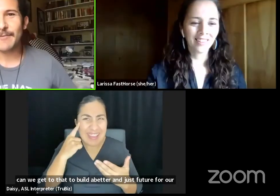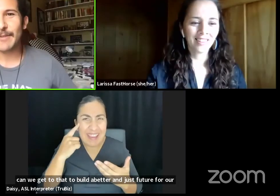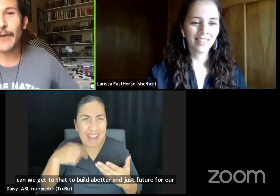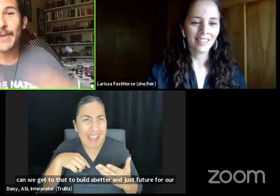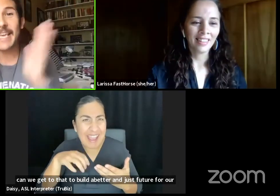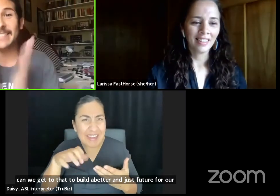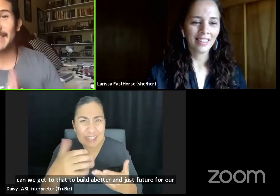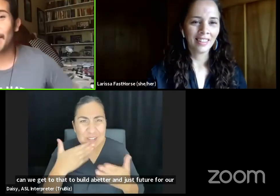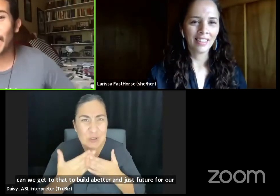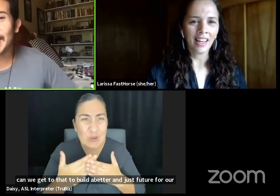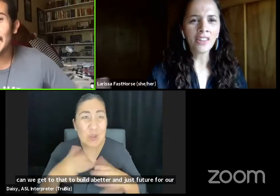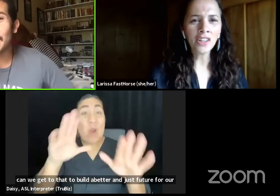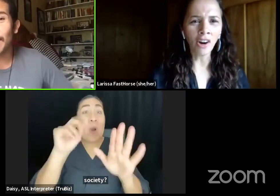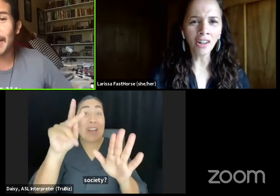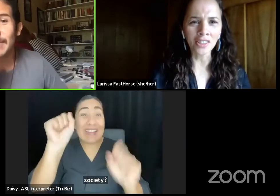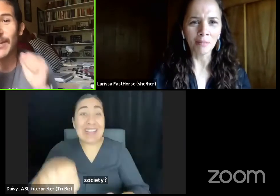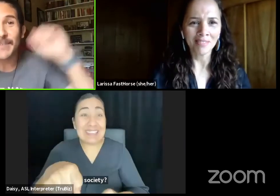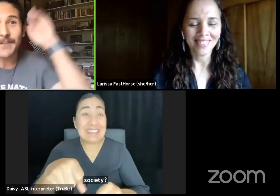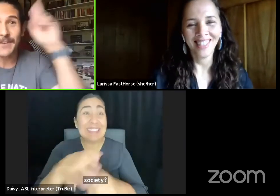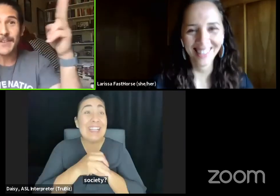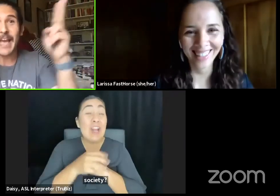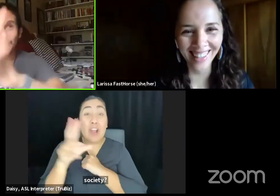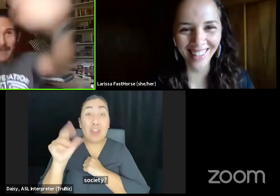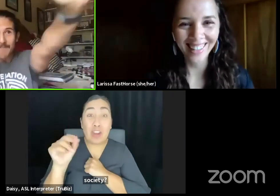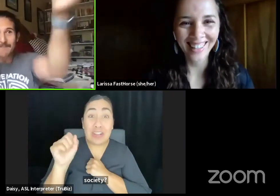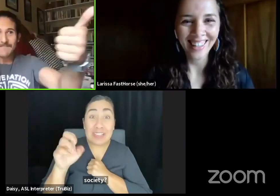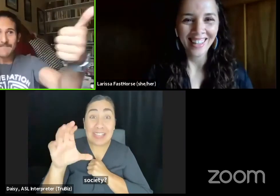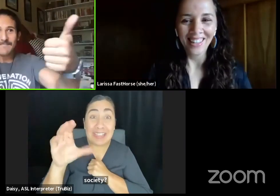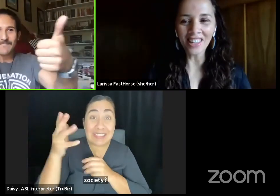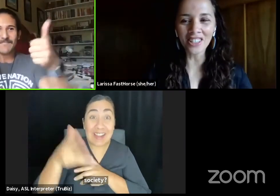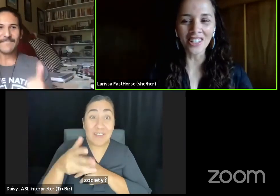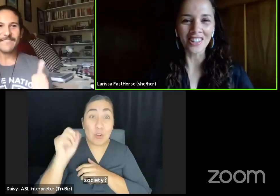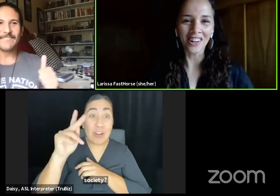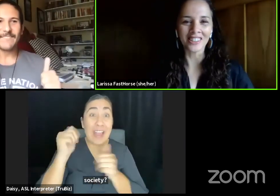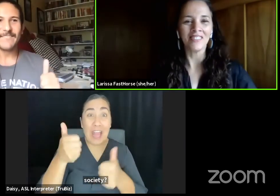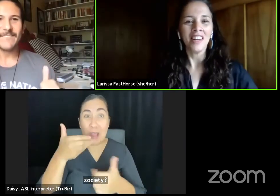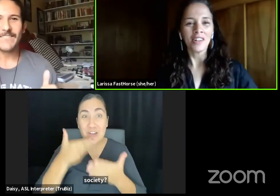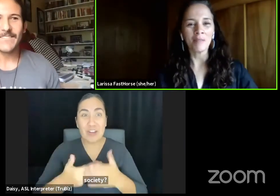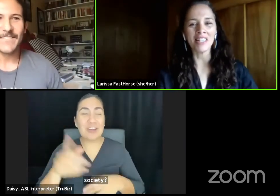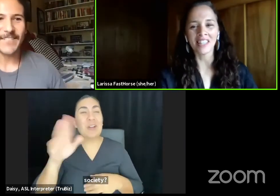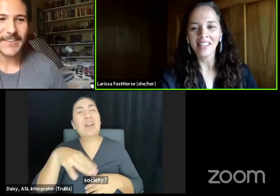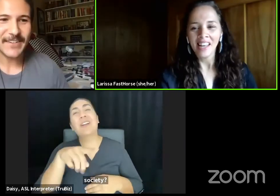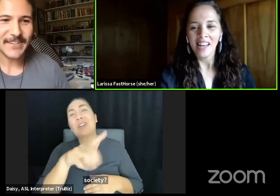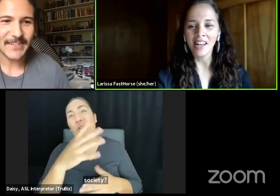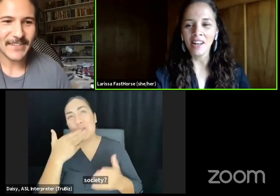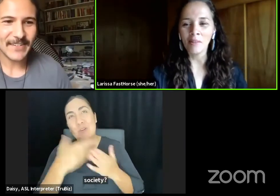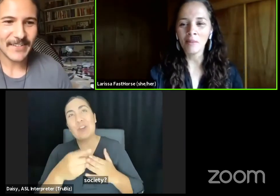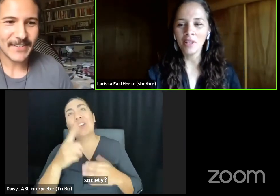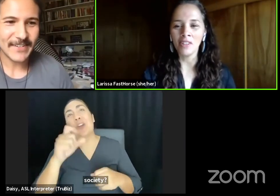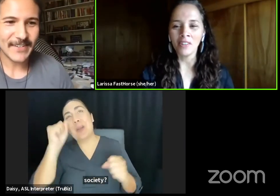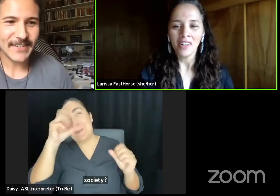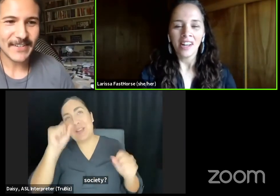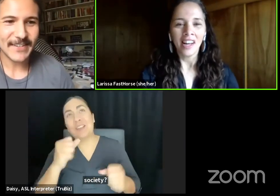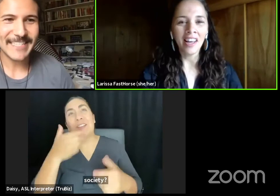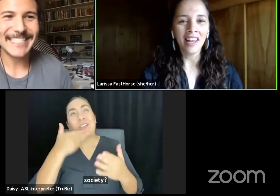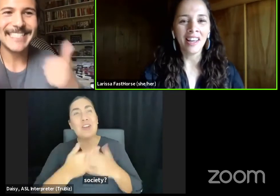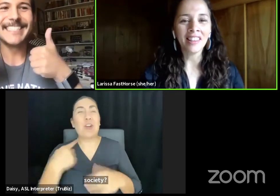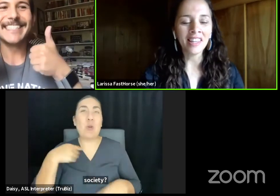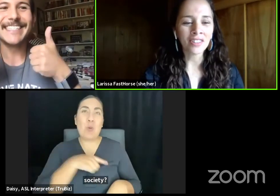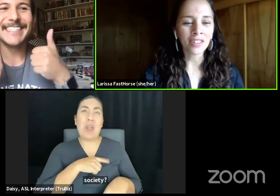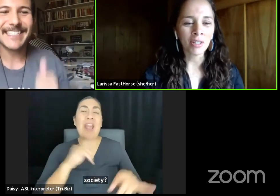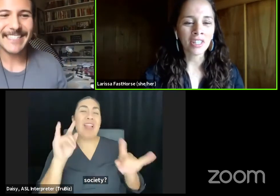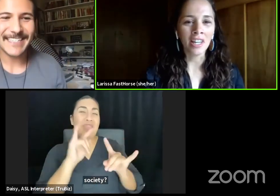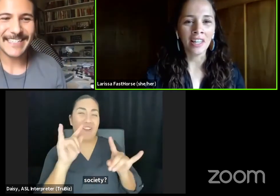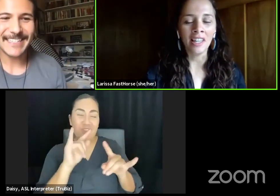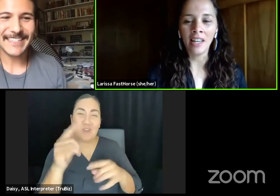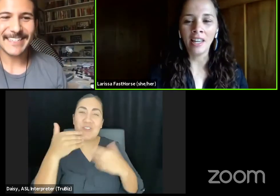but I would really, okay, yes, 30 seconds left, great, awesome. Sorry. Yeah, okay. You're not just good, you're awesome. You're amazing. We love you. And